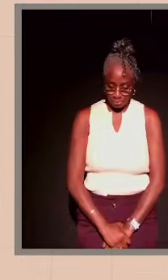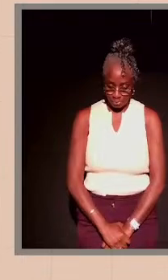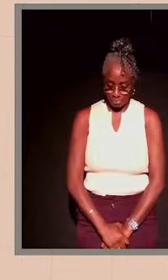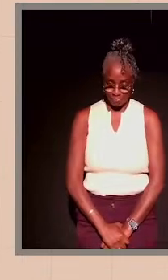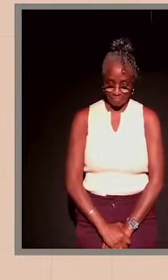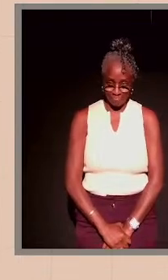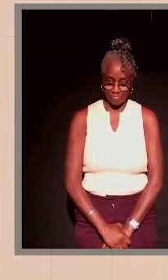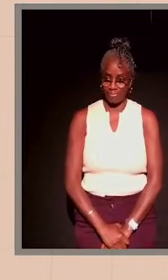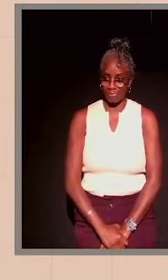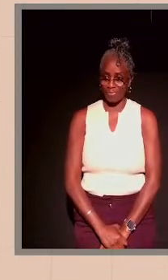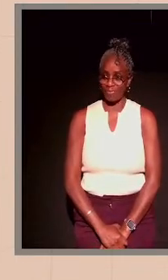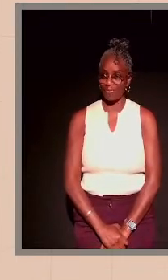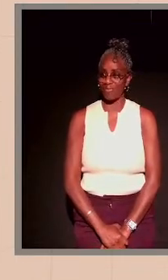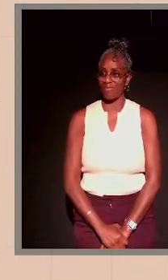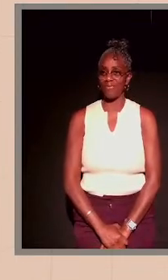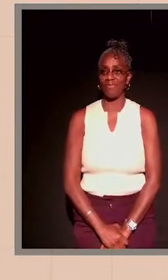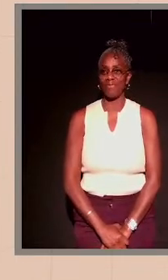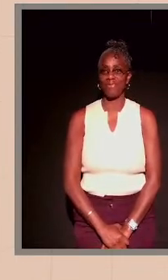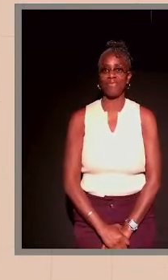Thank you very much and have a great day.